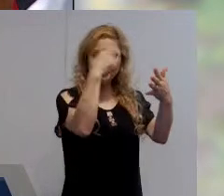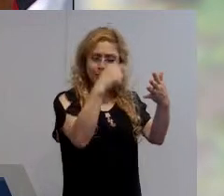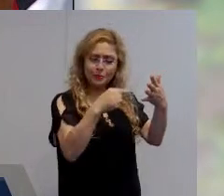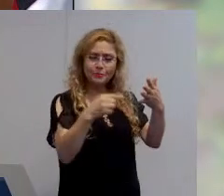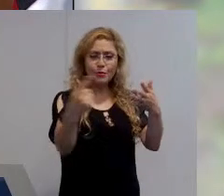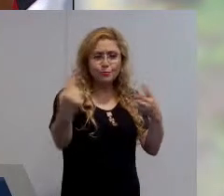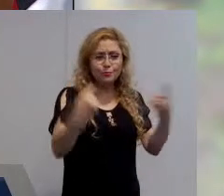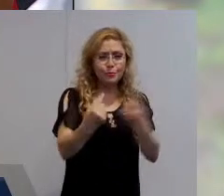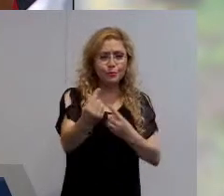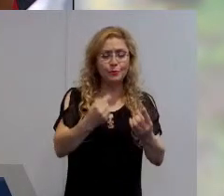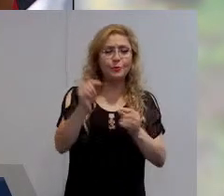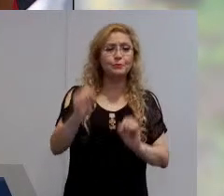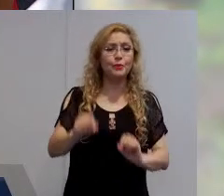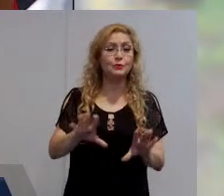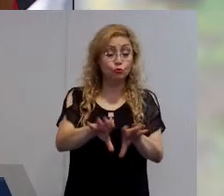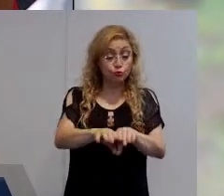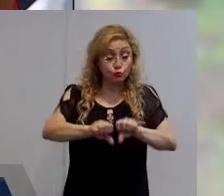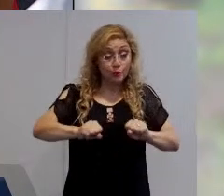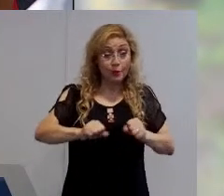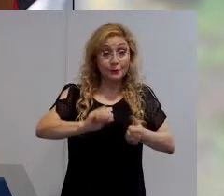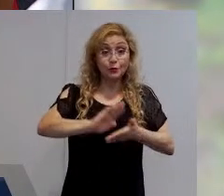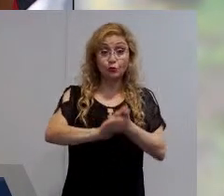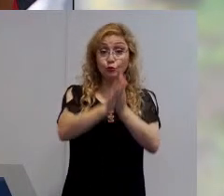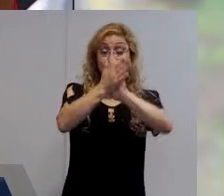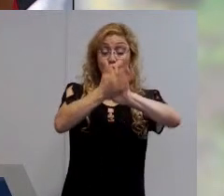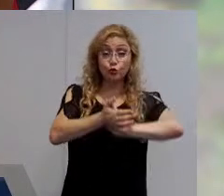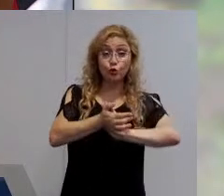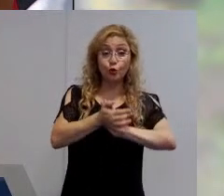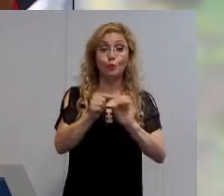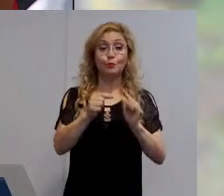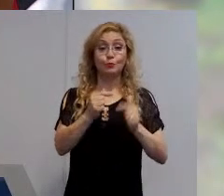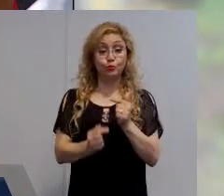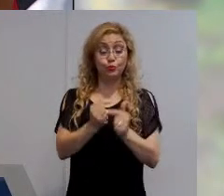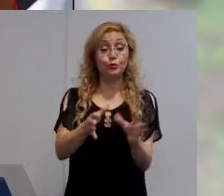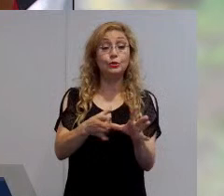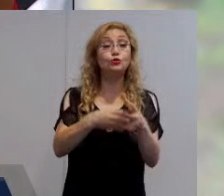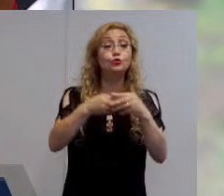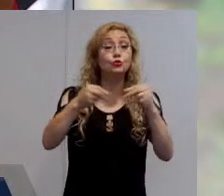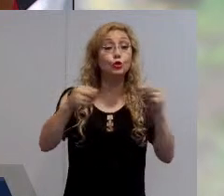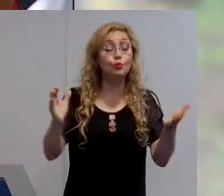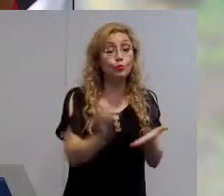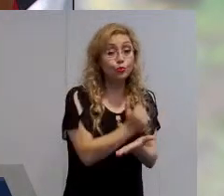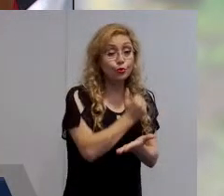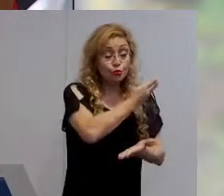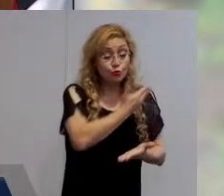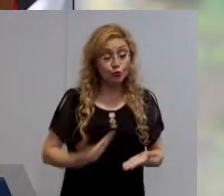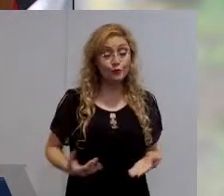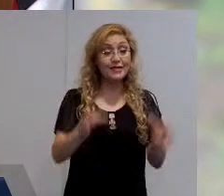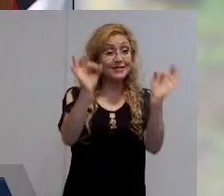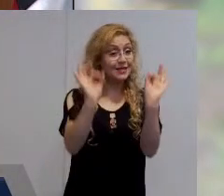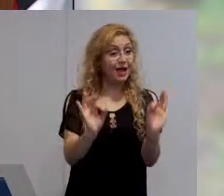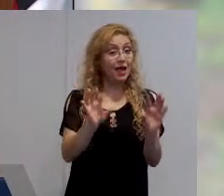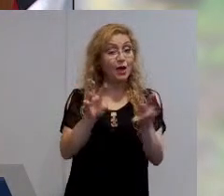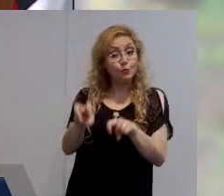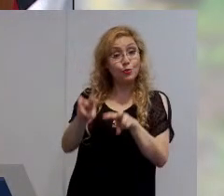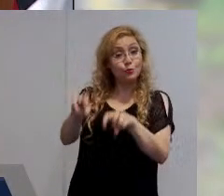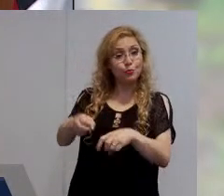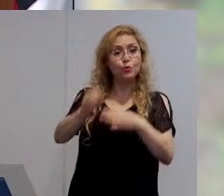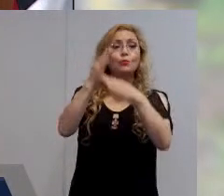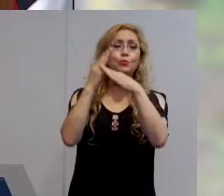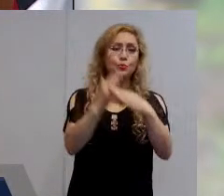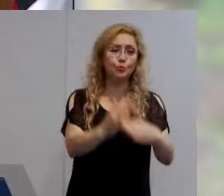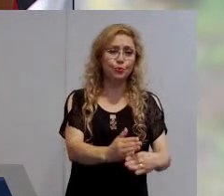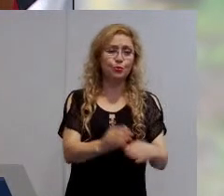many stakeholders from the rest of the region, committed everyone to solutions to achieve integral governance